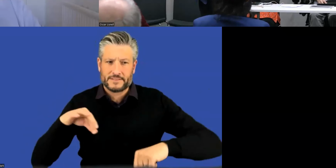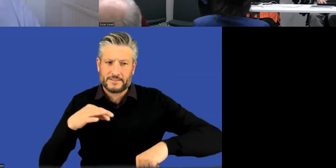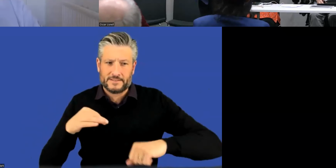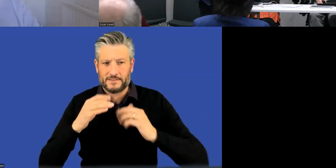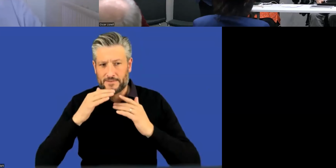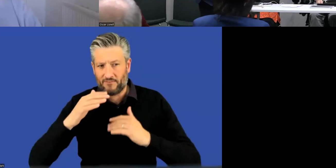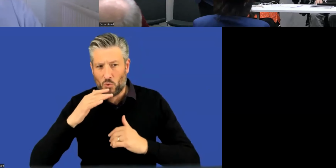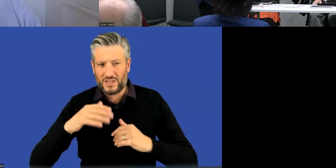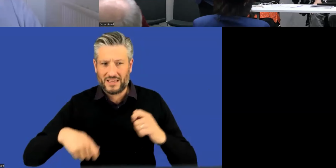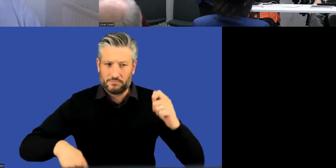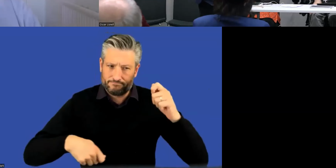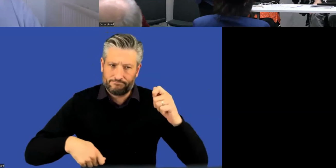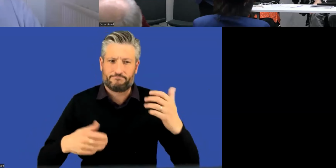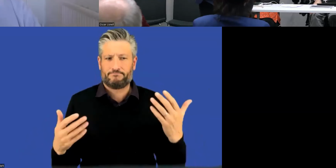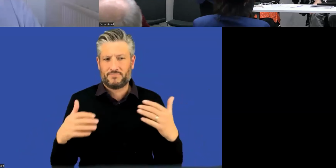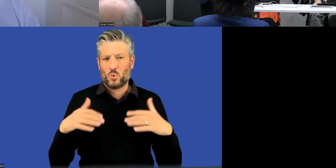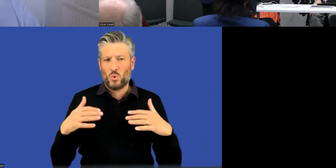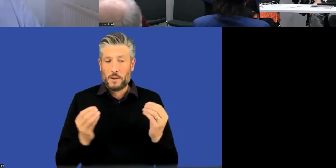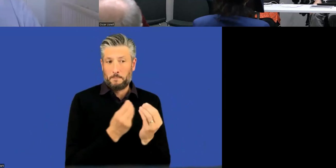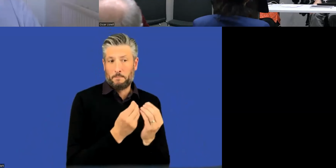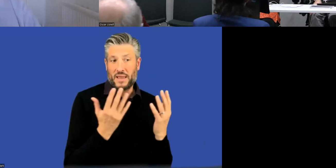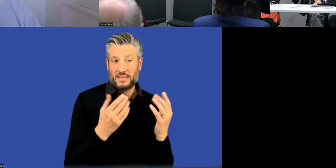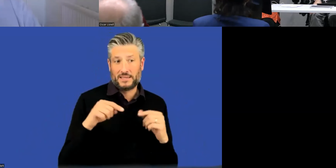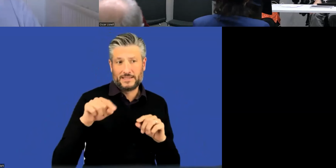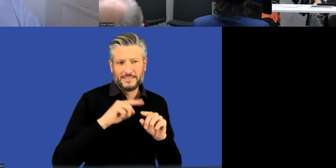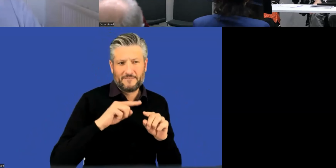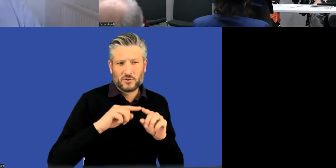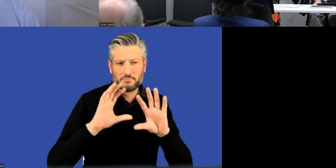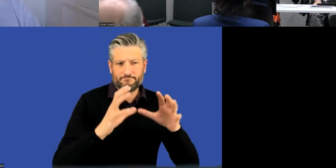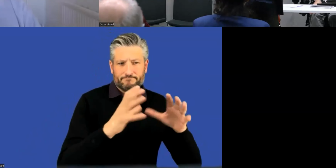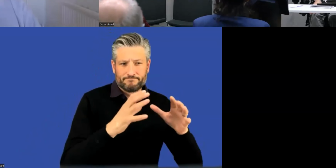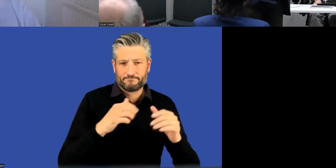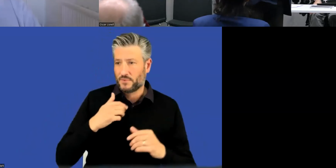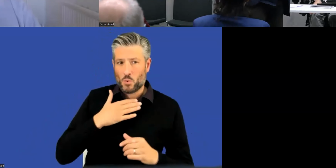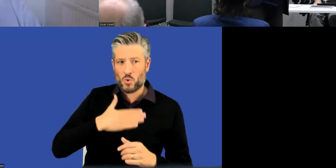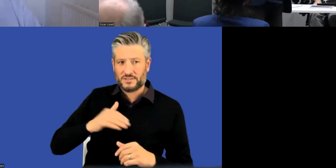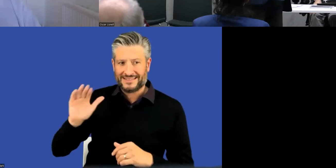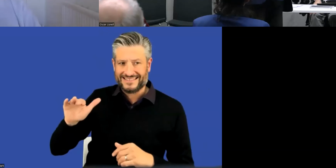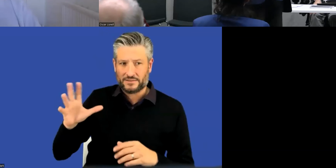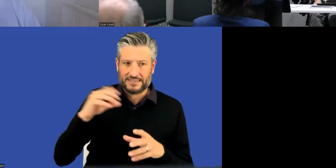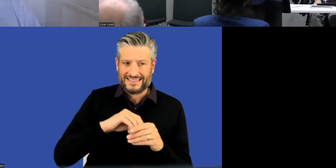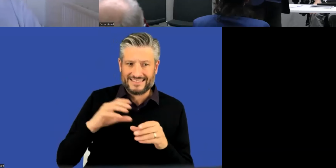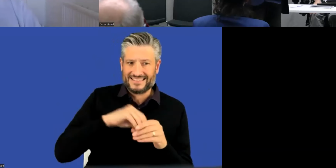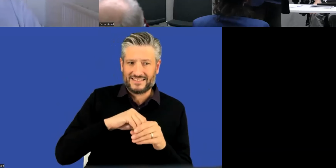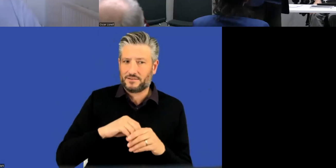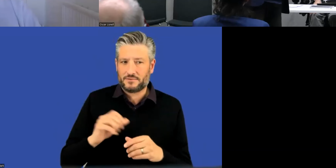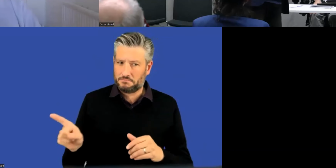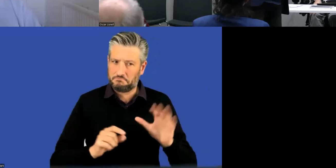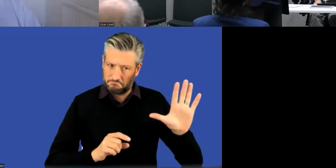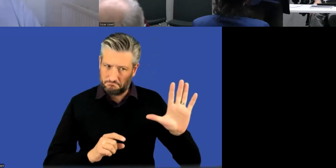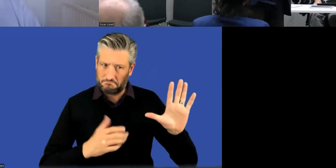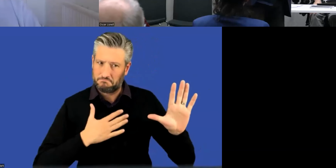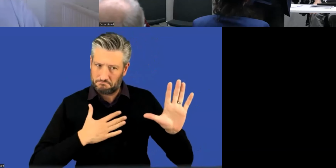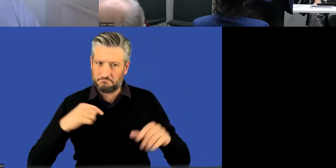being headhunted by other great orchestras. But at the same time, he was playing rock and roll and jazz.